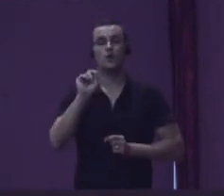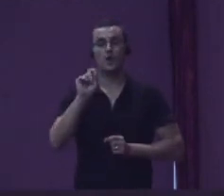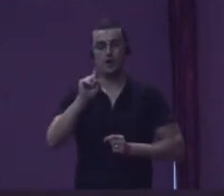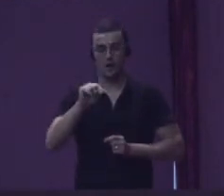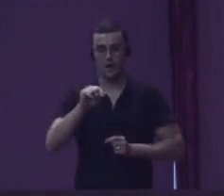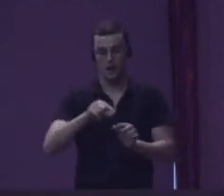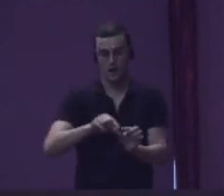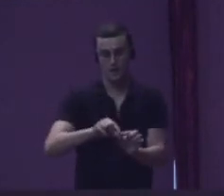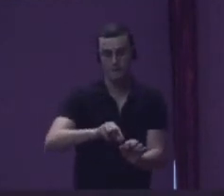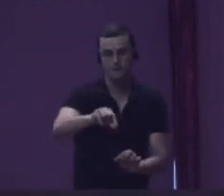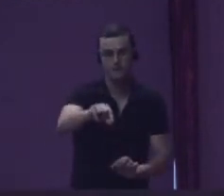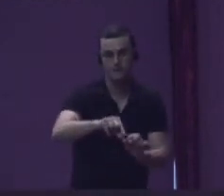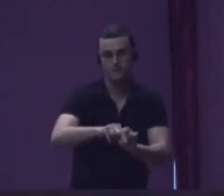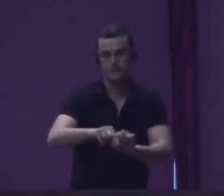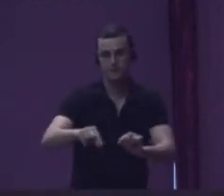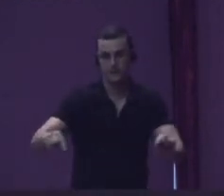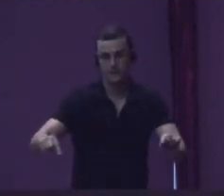height.